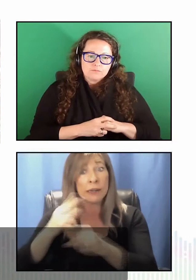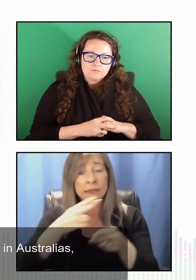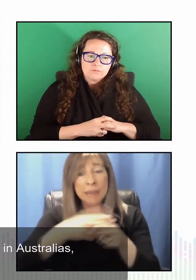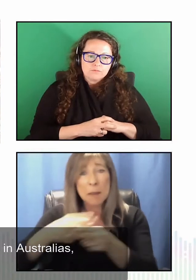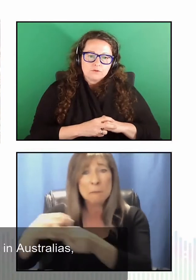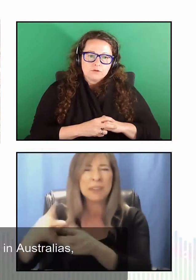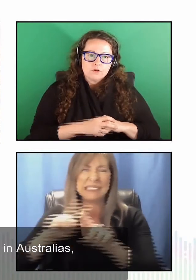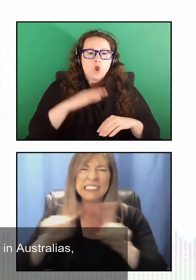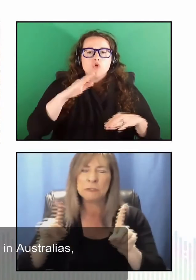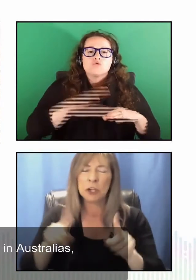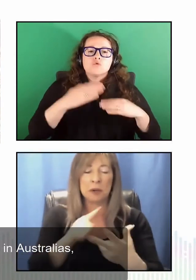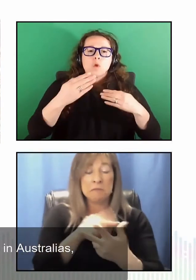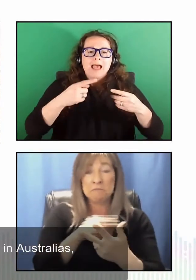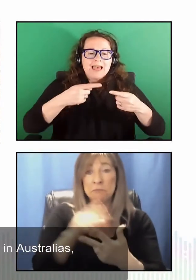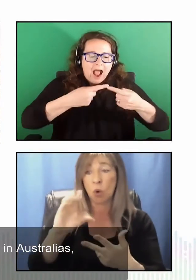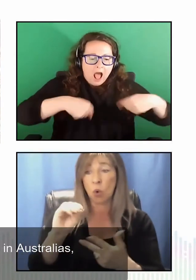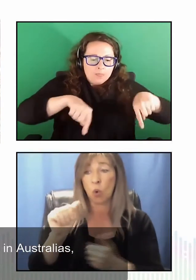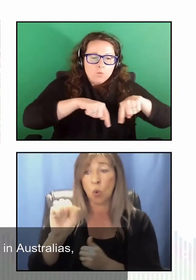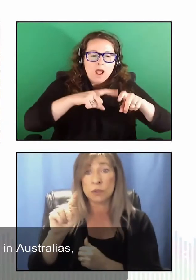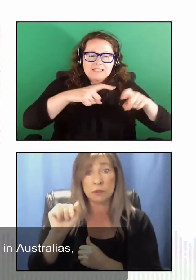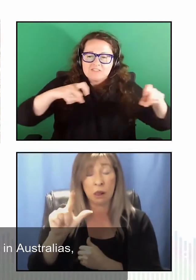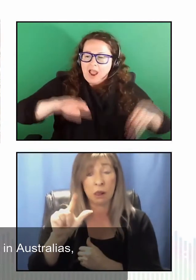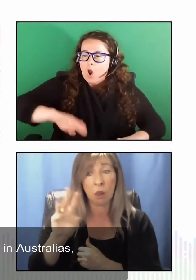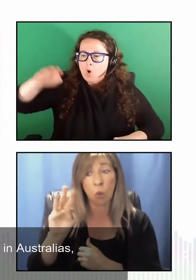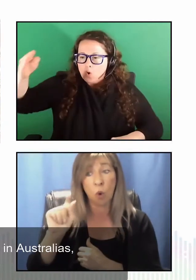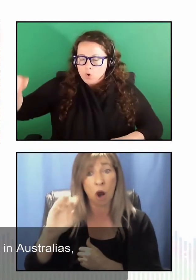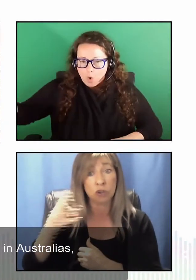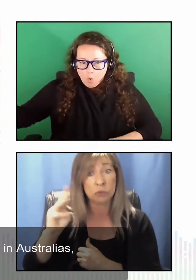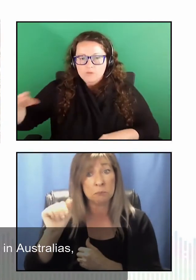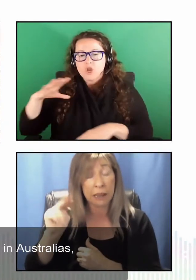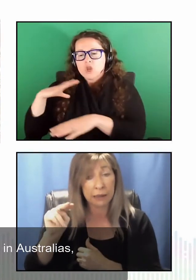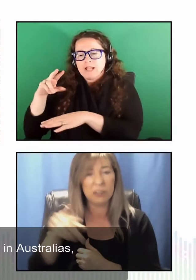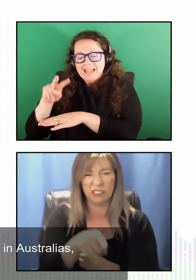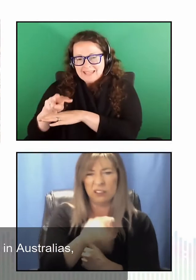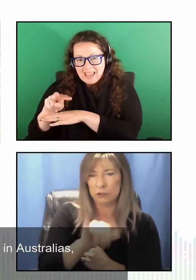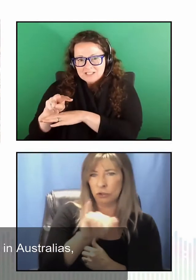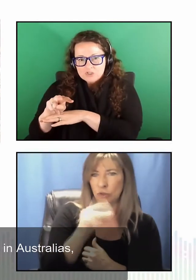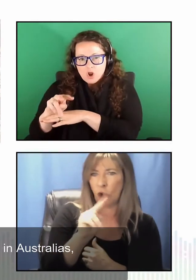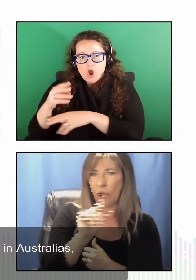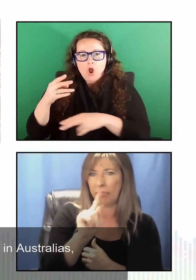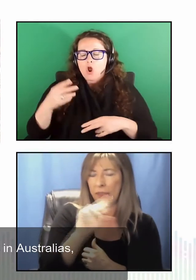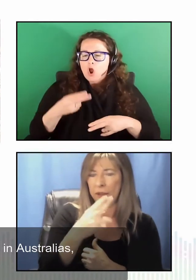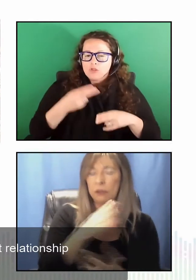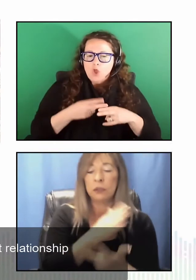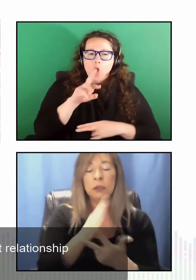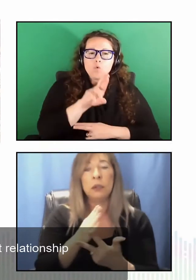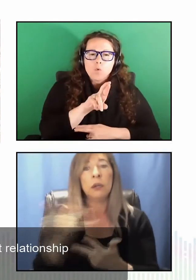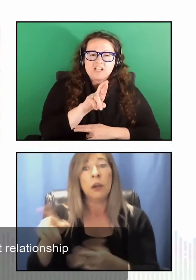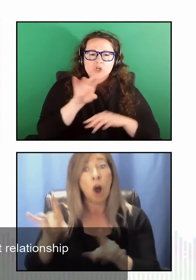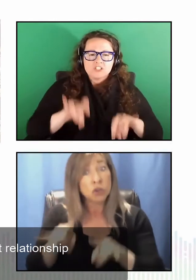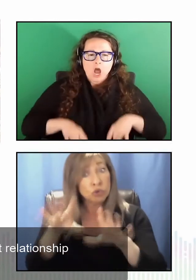You see Jonathan there is a guardian, and rangers in Australia's and stewards, but